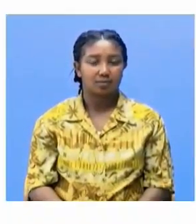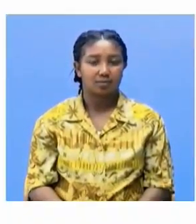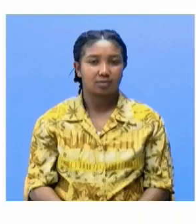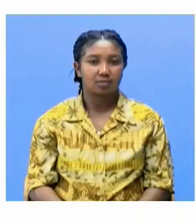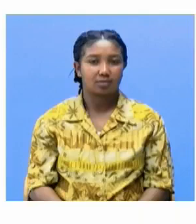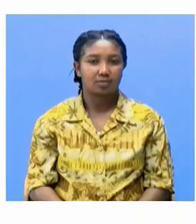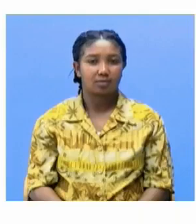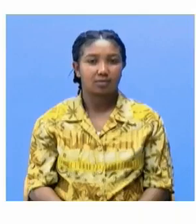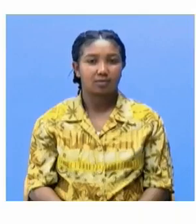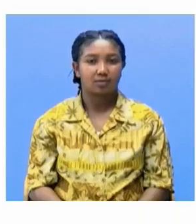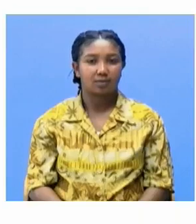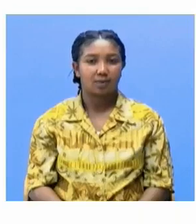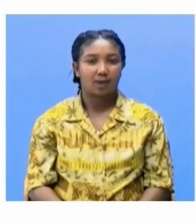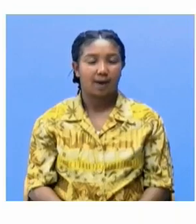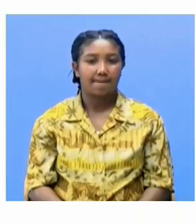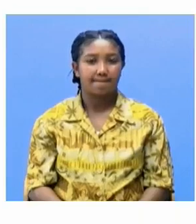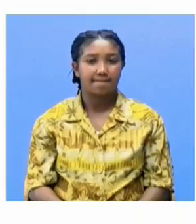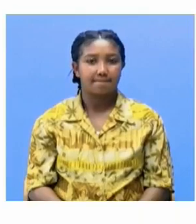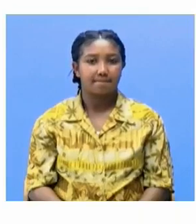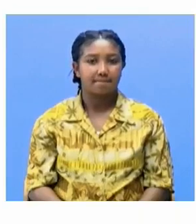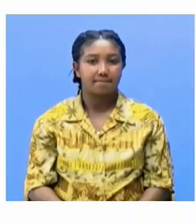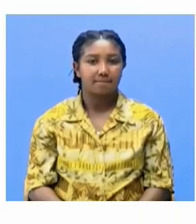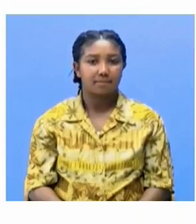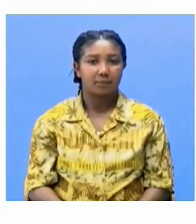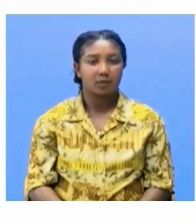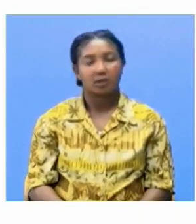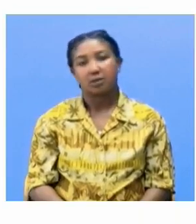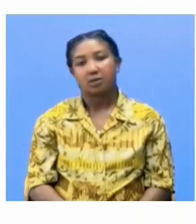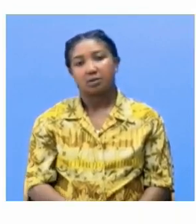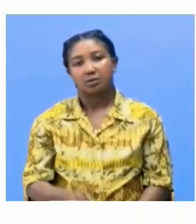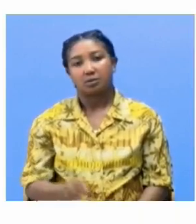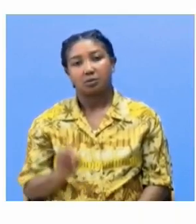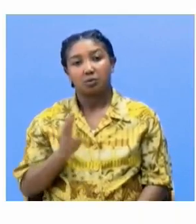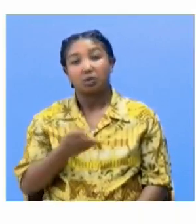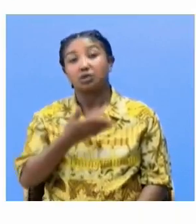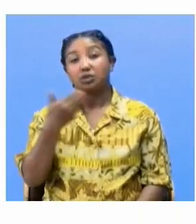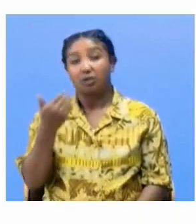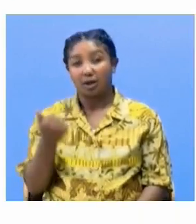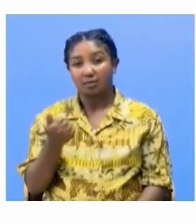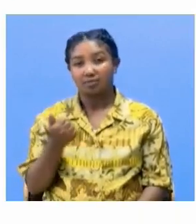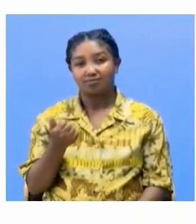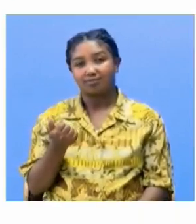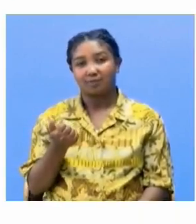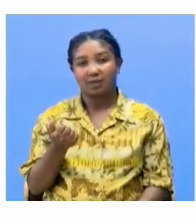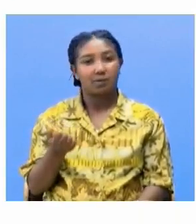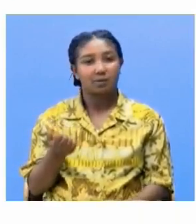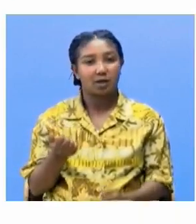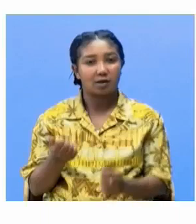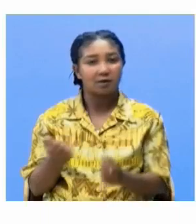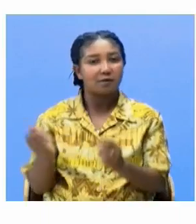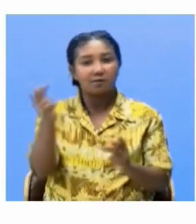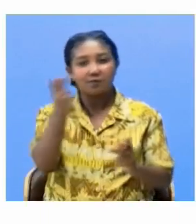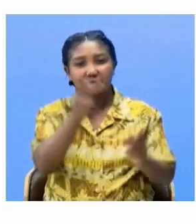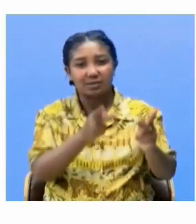visit, let's say, we shall visit Lalibela